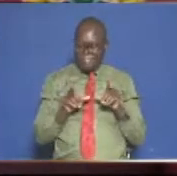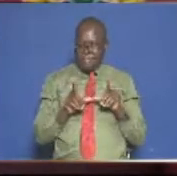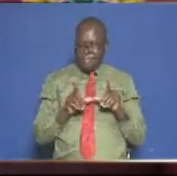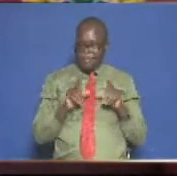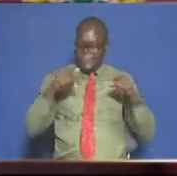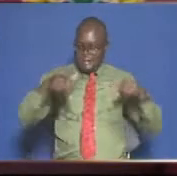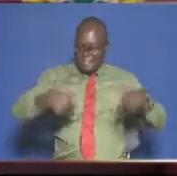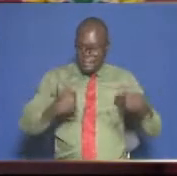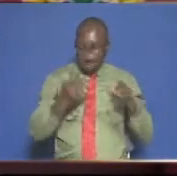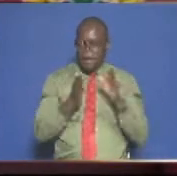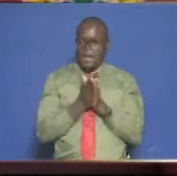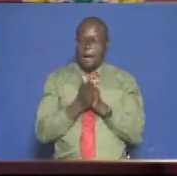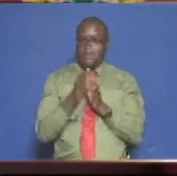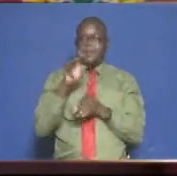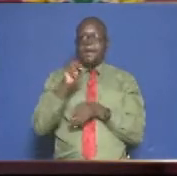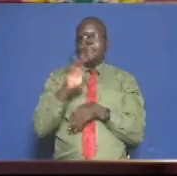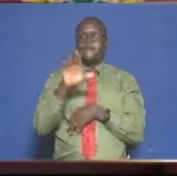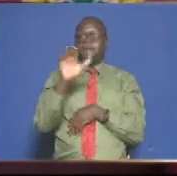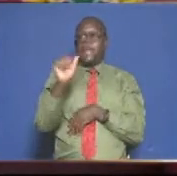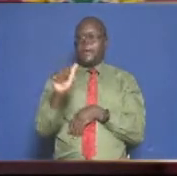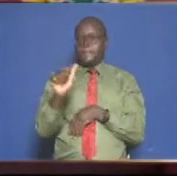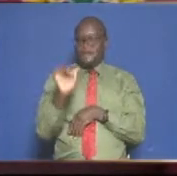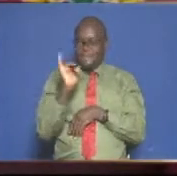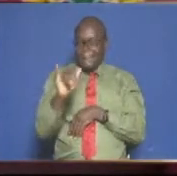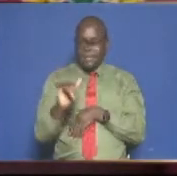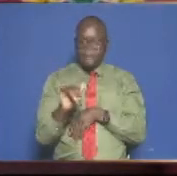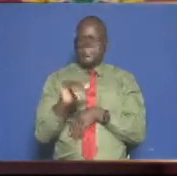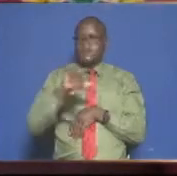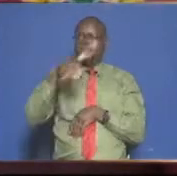and my MCAs. That is Jakoyo,